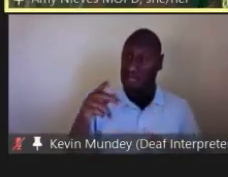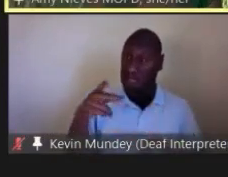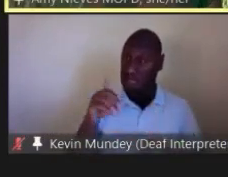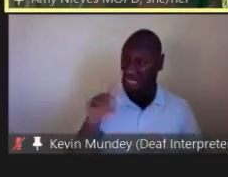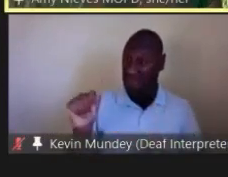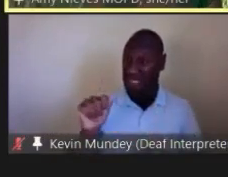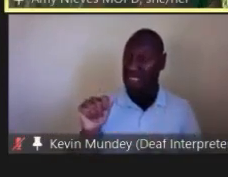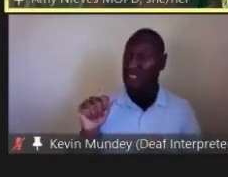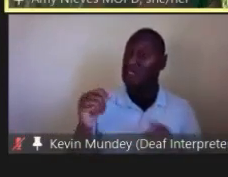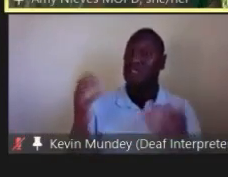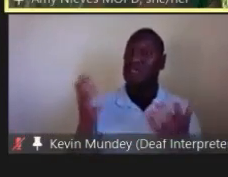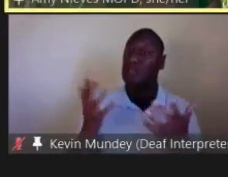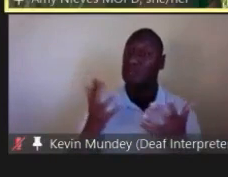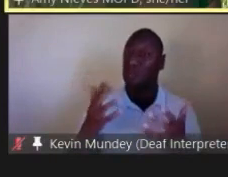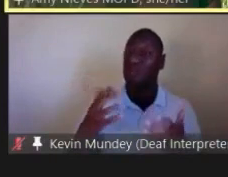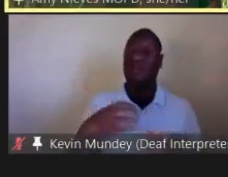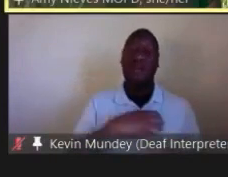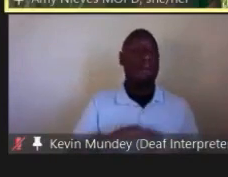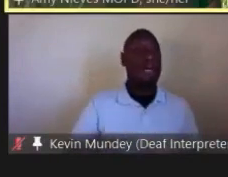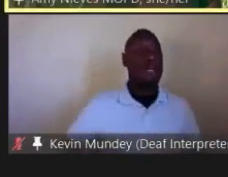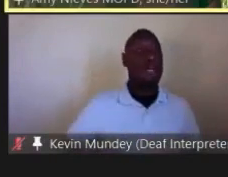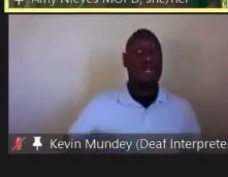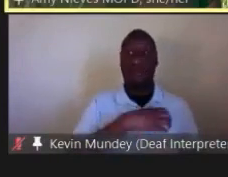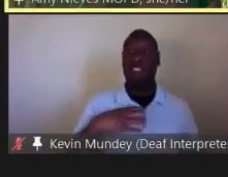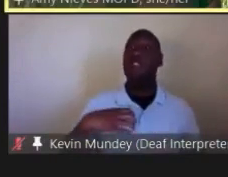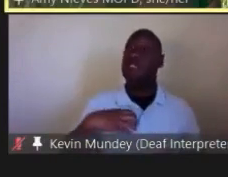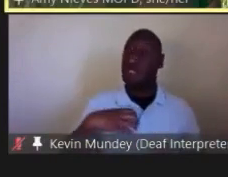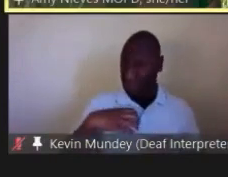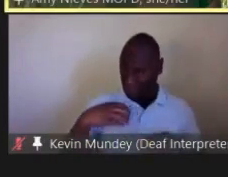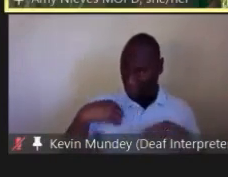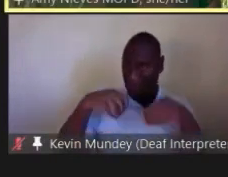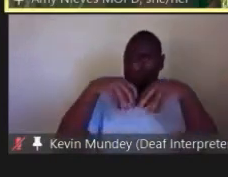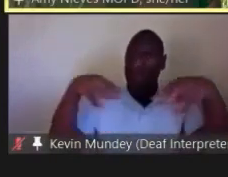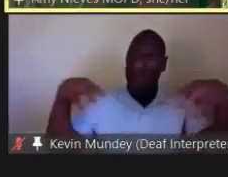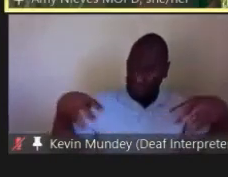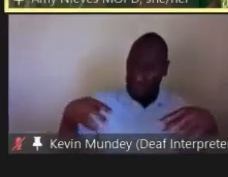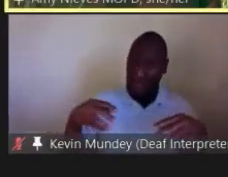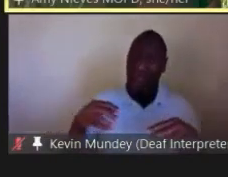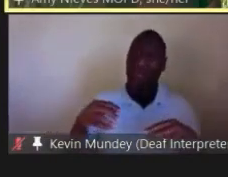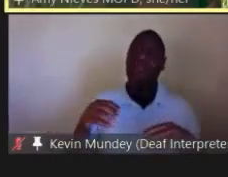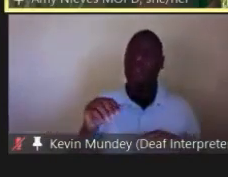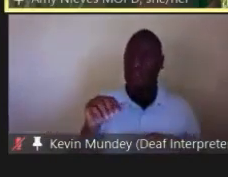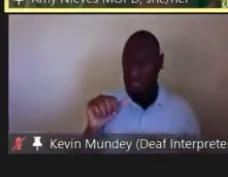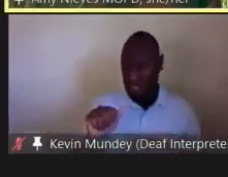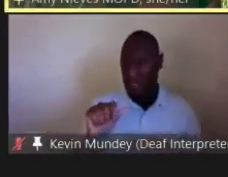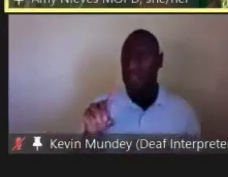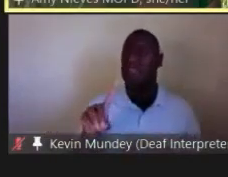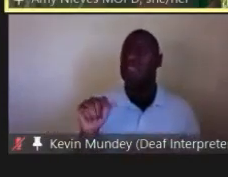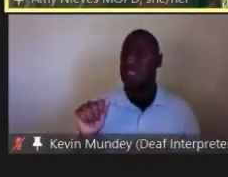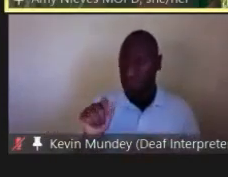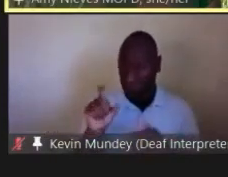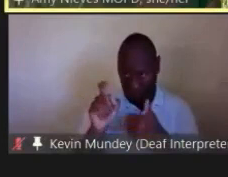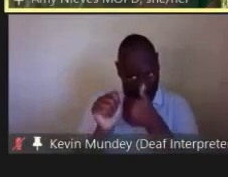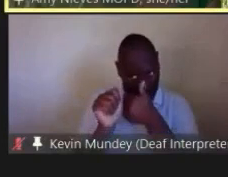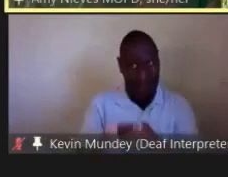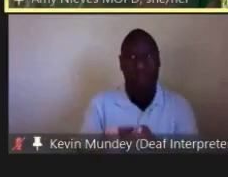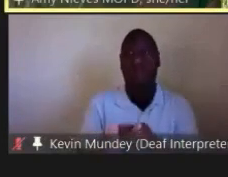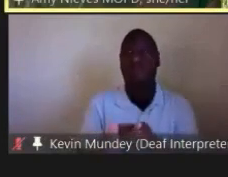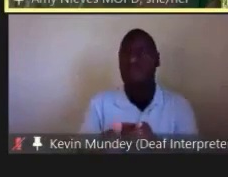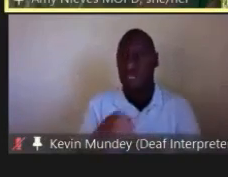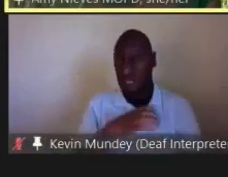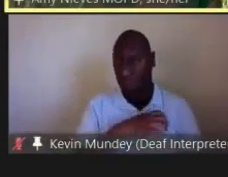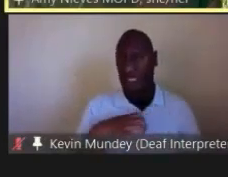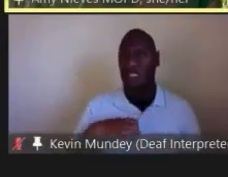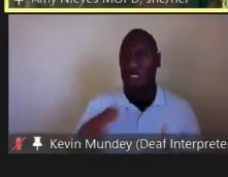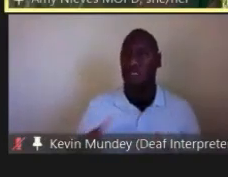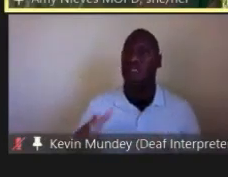Disabilities, the Office of ADA Compliance, and Constituent Services. These offices